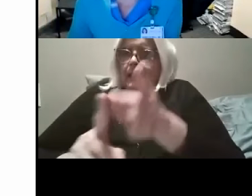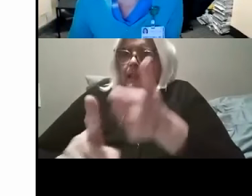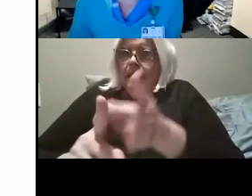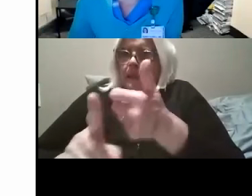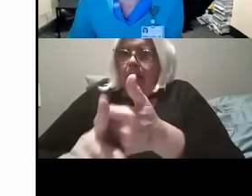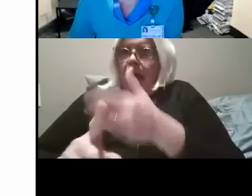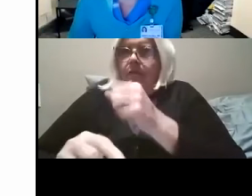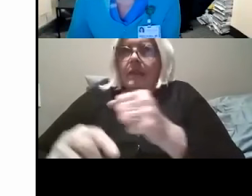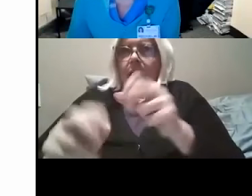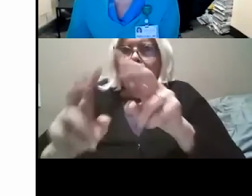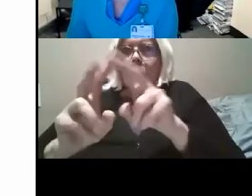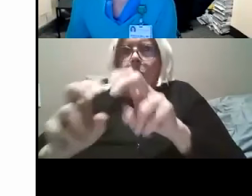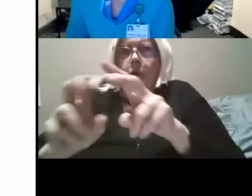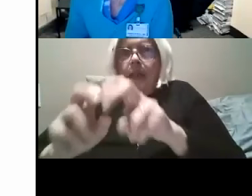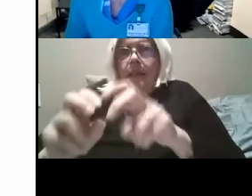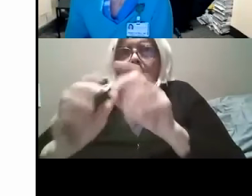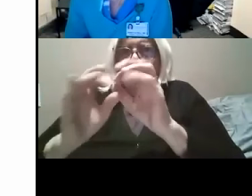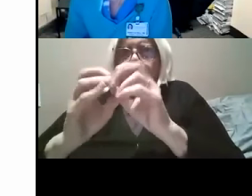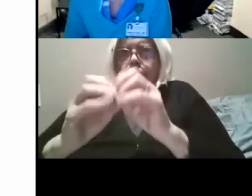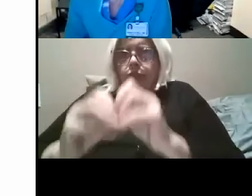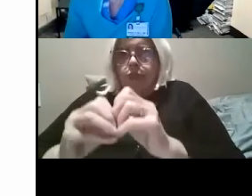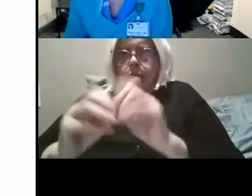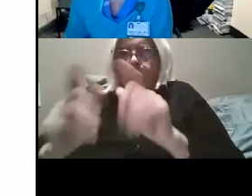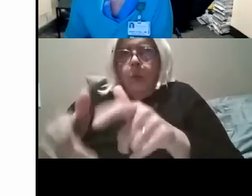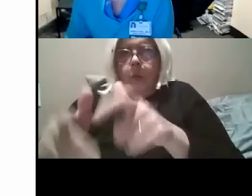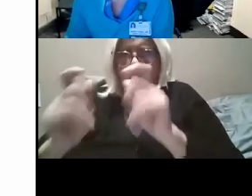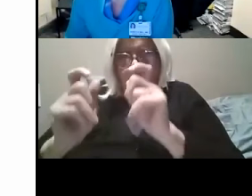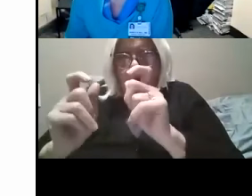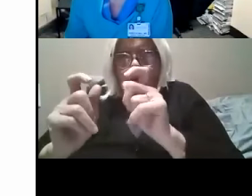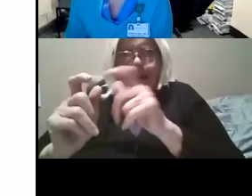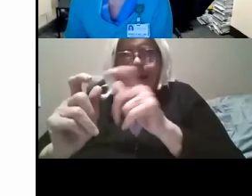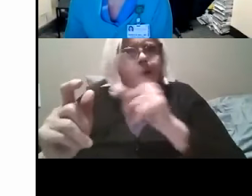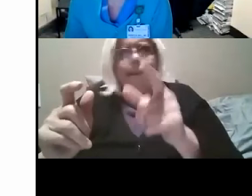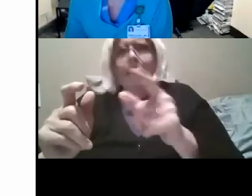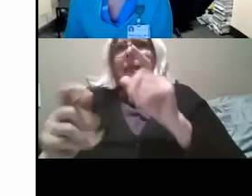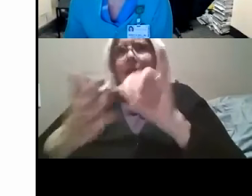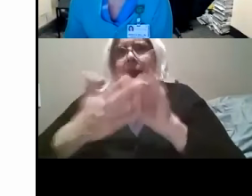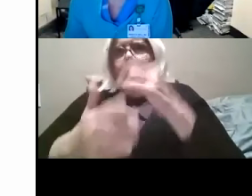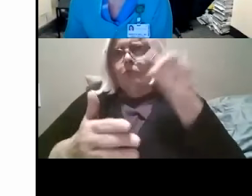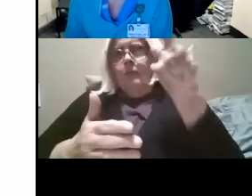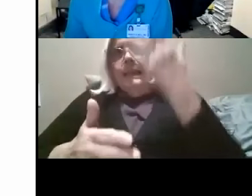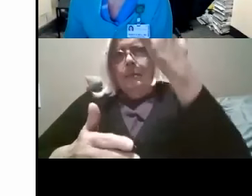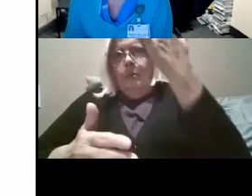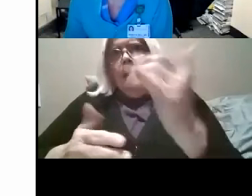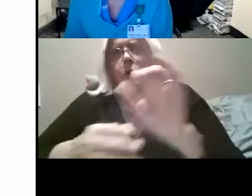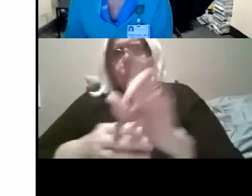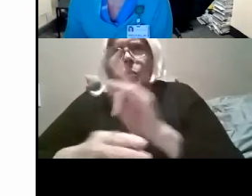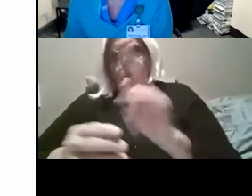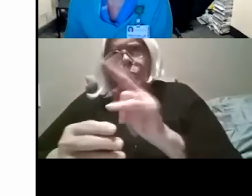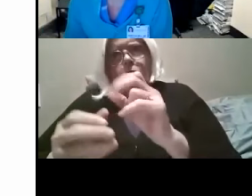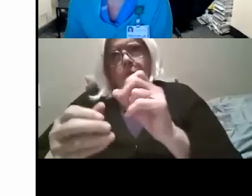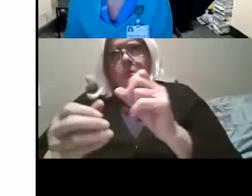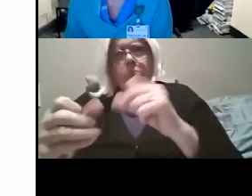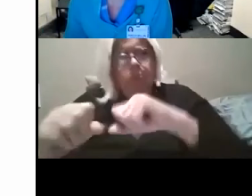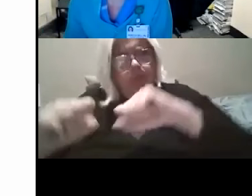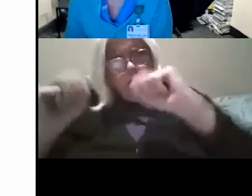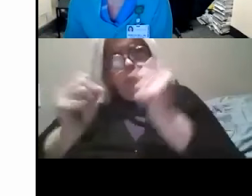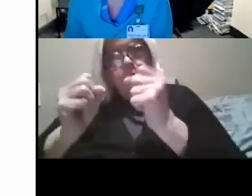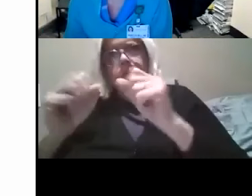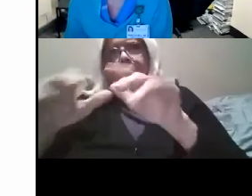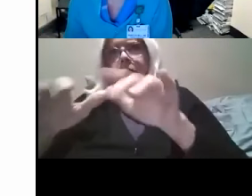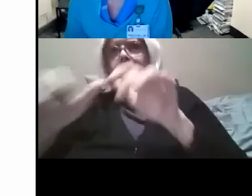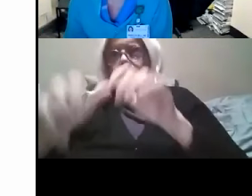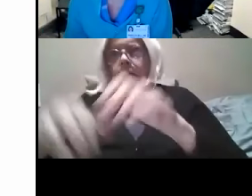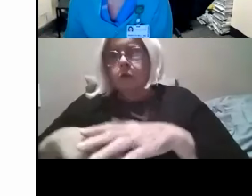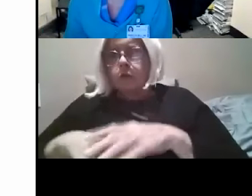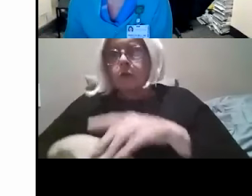in your body. So the idea of long-term or late onset side effects lasting a